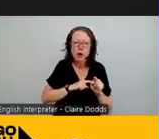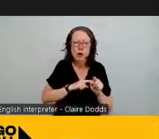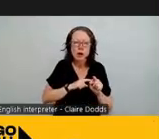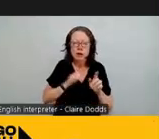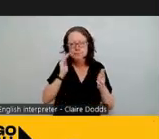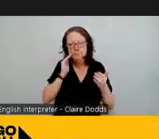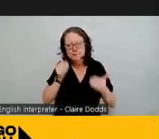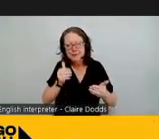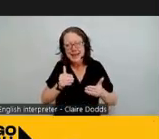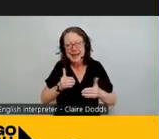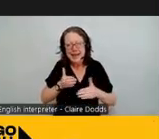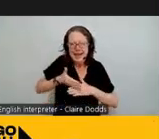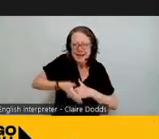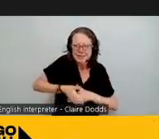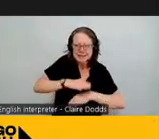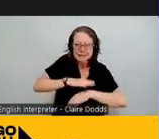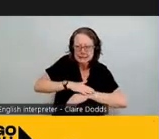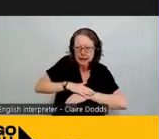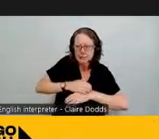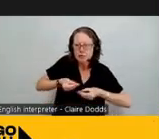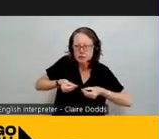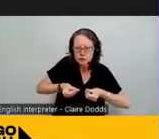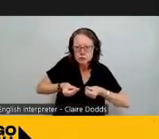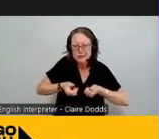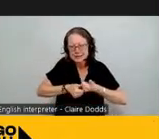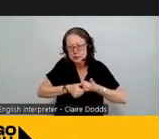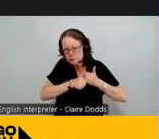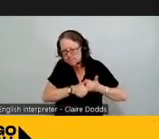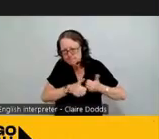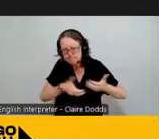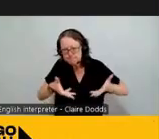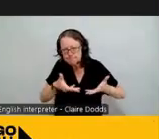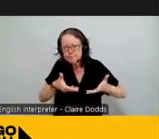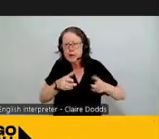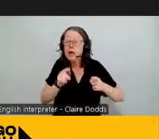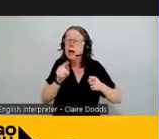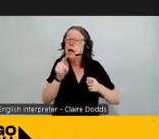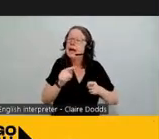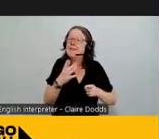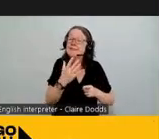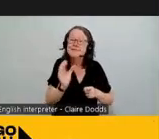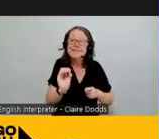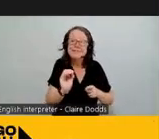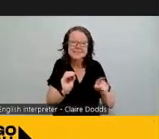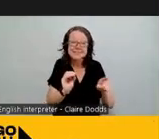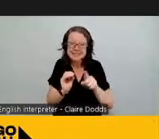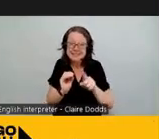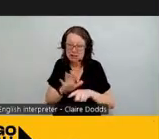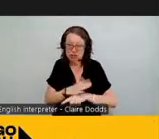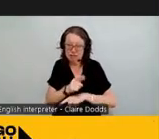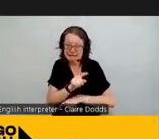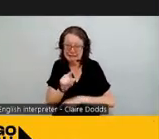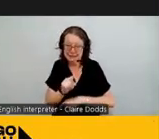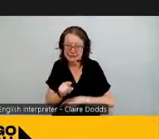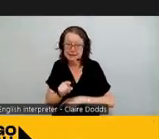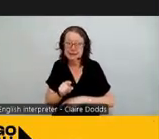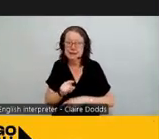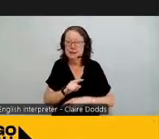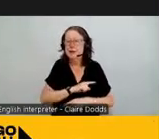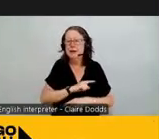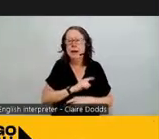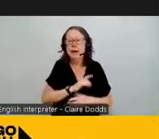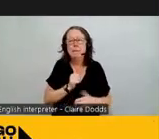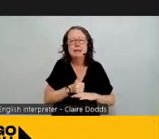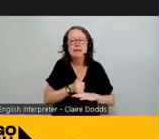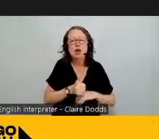time and the resources that we have for the National Year of Reading. We've picked those areas, as you can see on the slide, based on the need